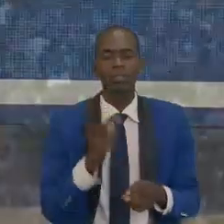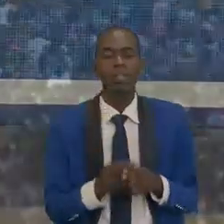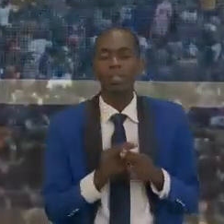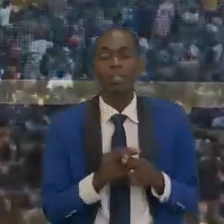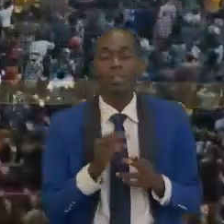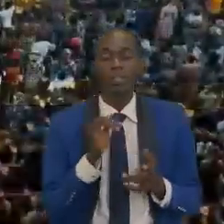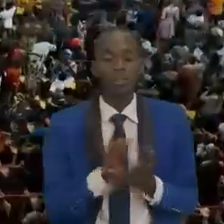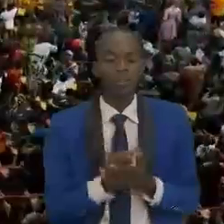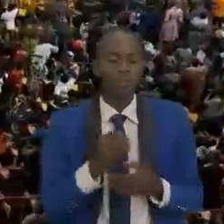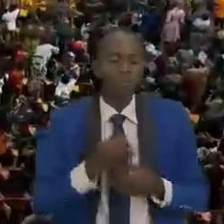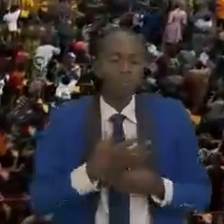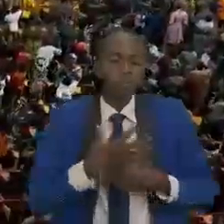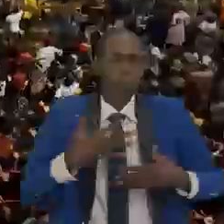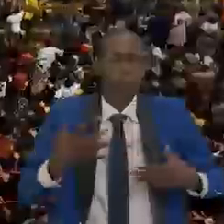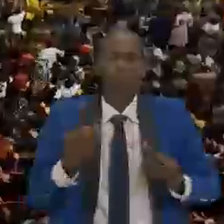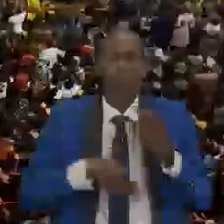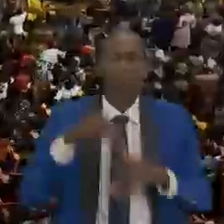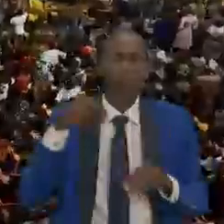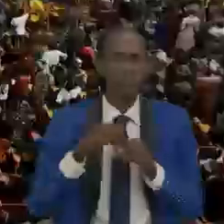tumor, come out in Jesus'